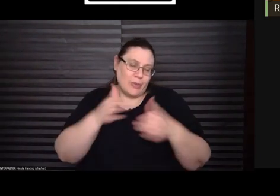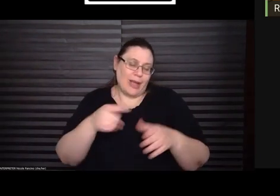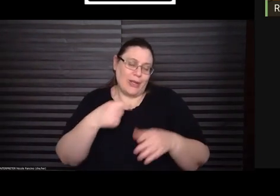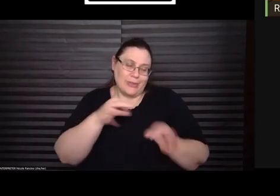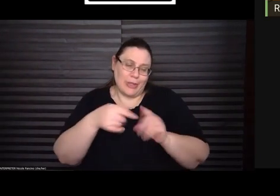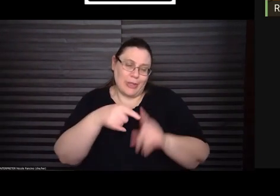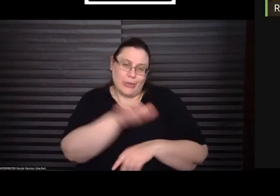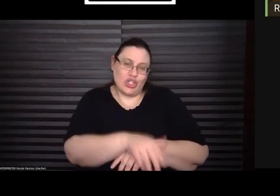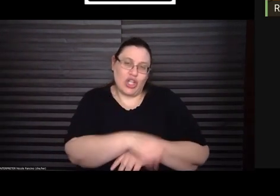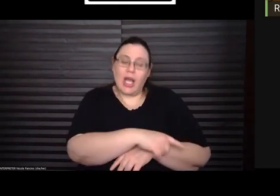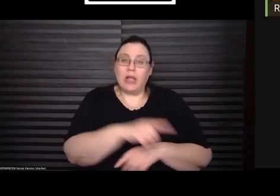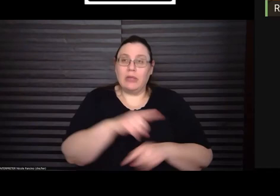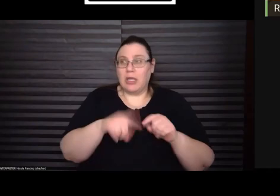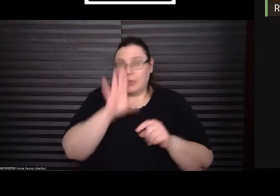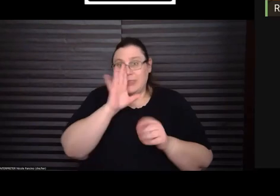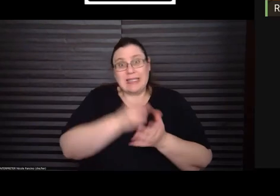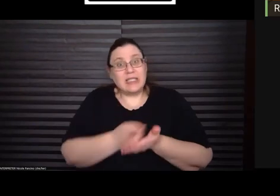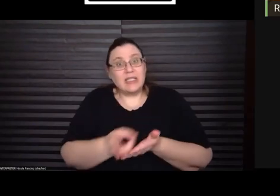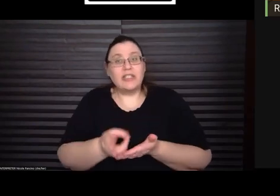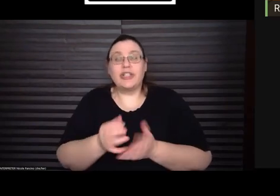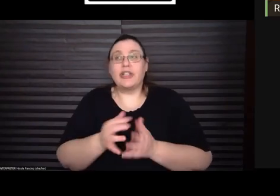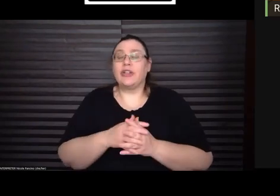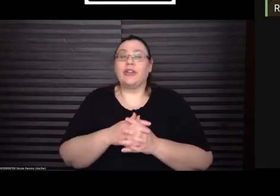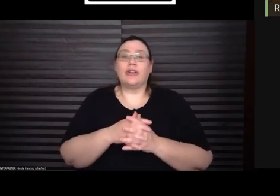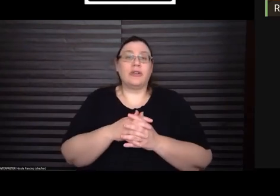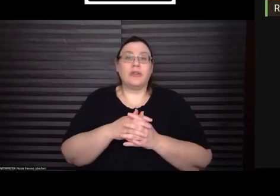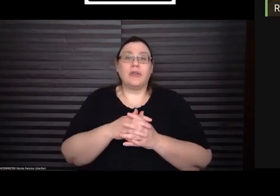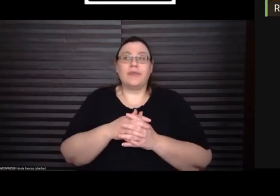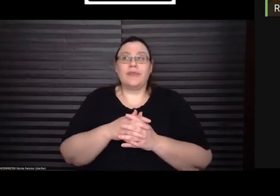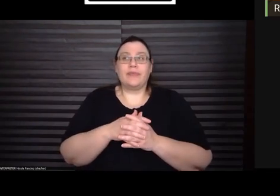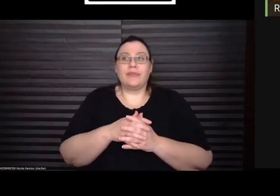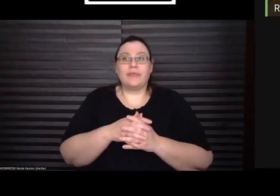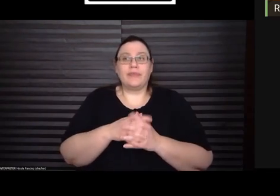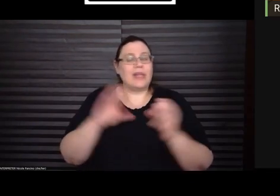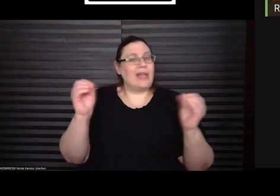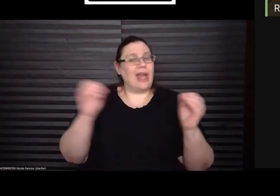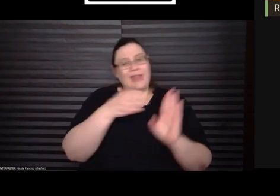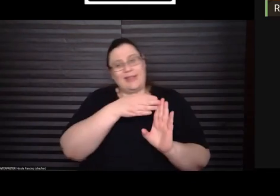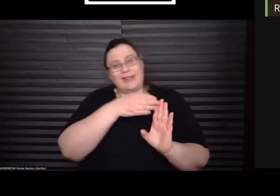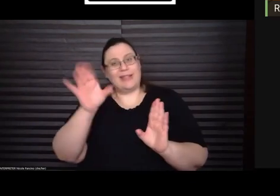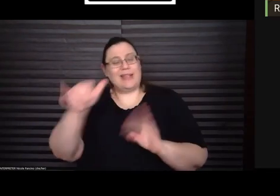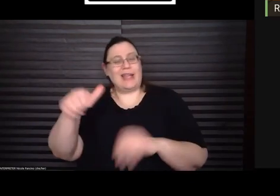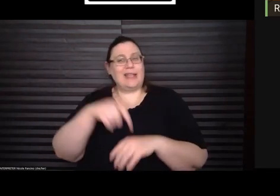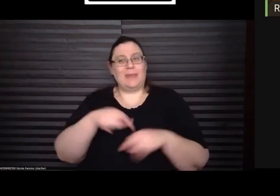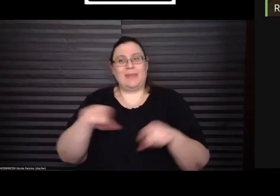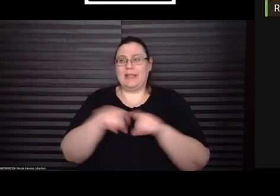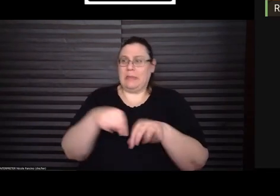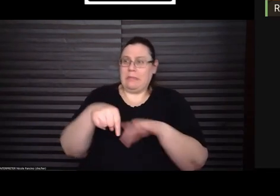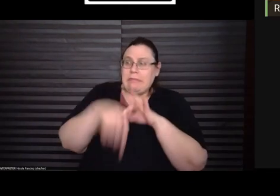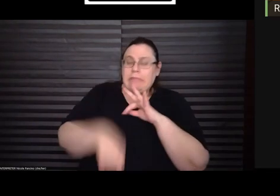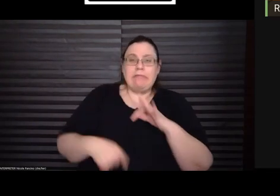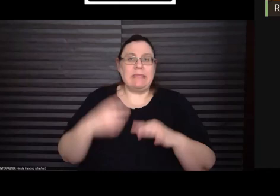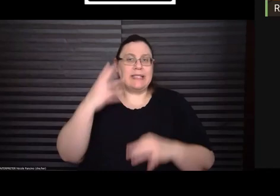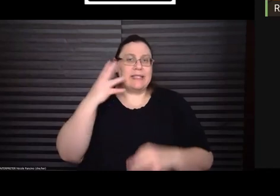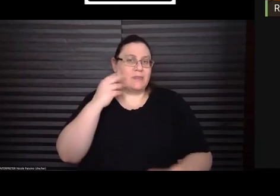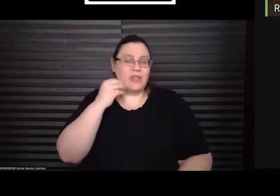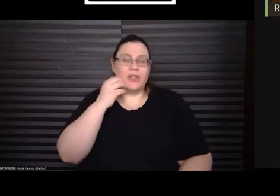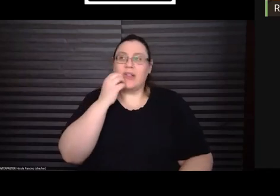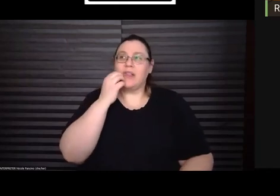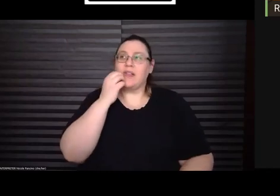way to say to your child, but it was so sincere, like that nothing since then had the same, you know, intensity of experience.